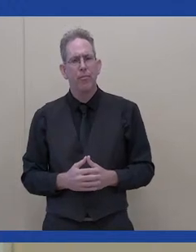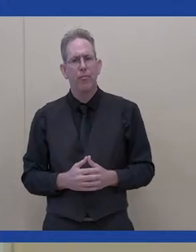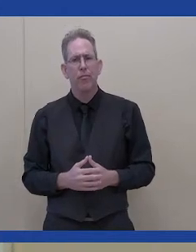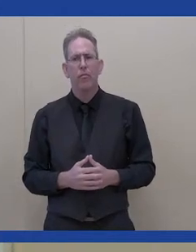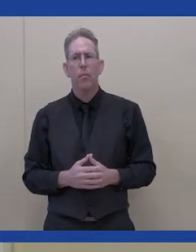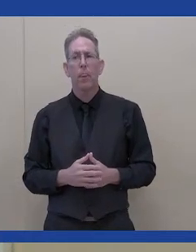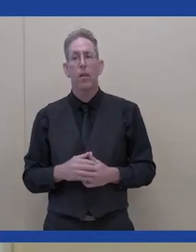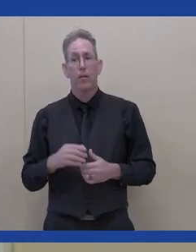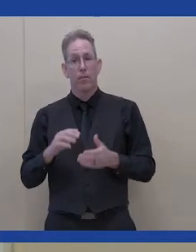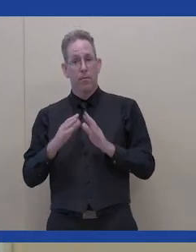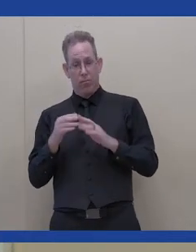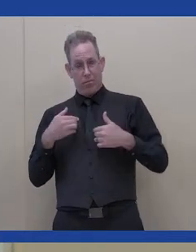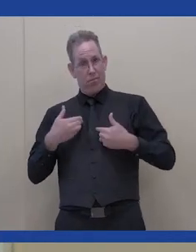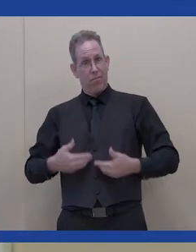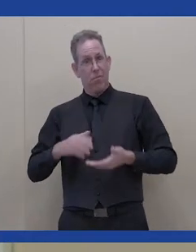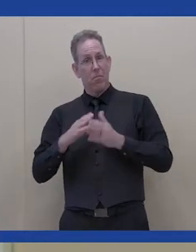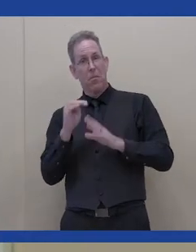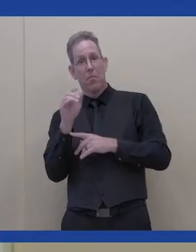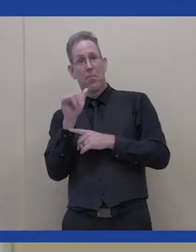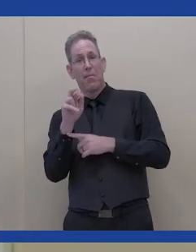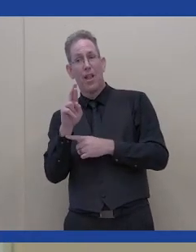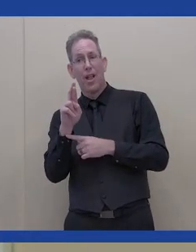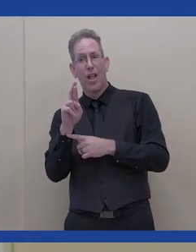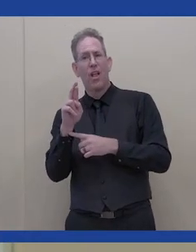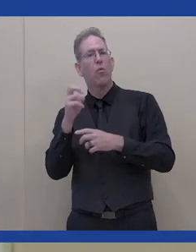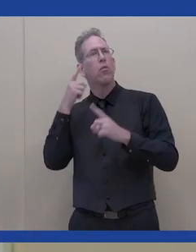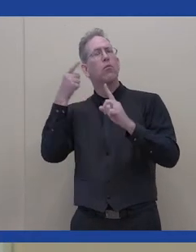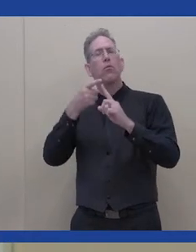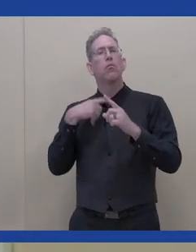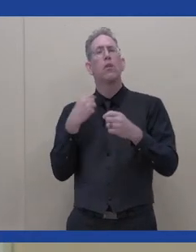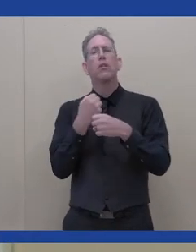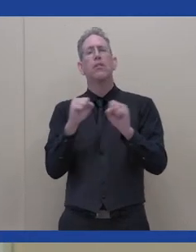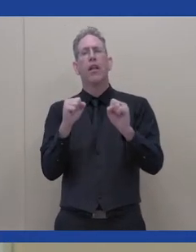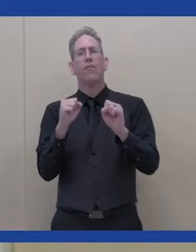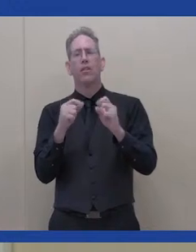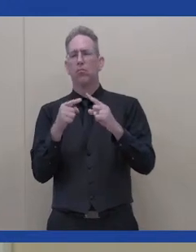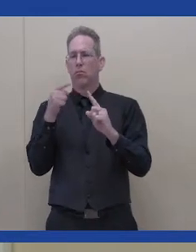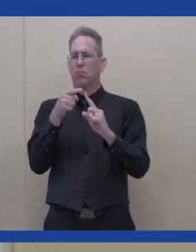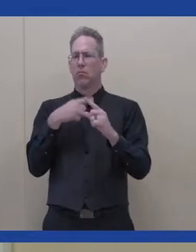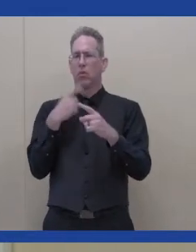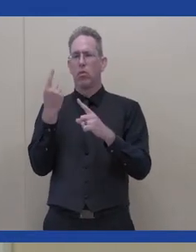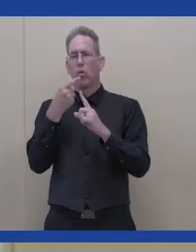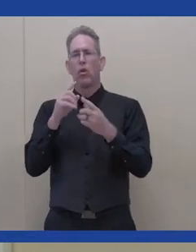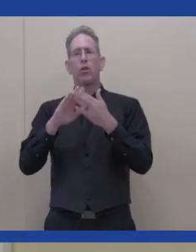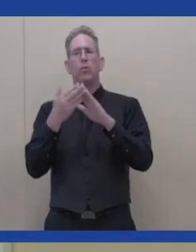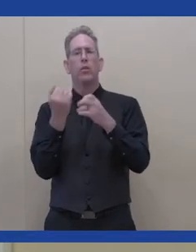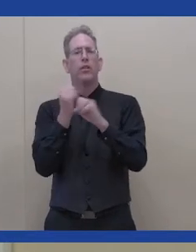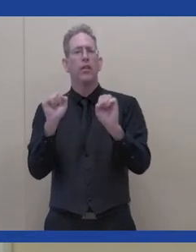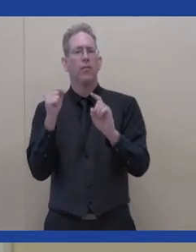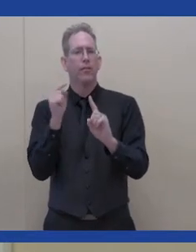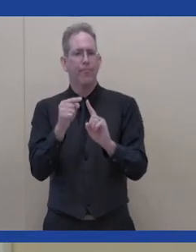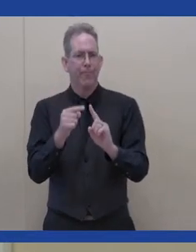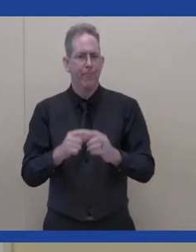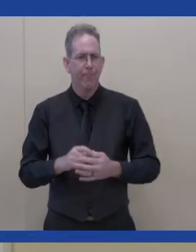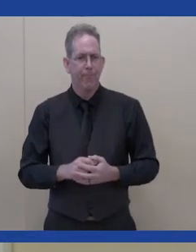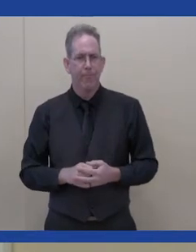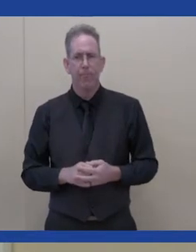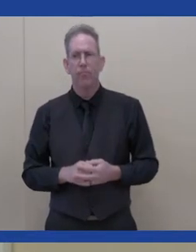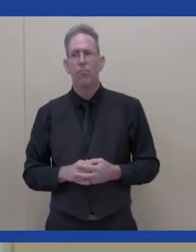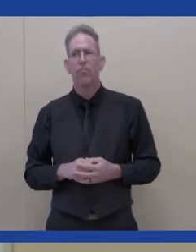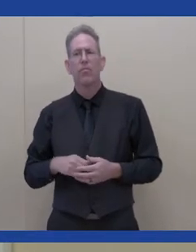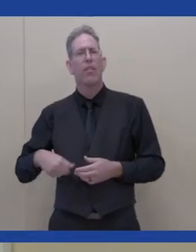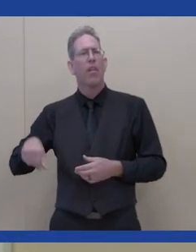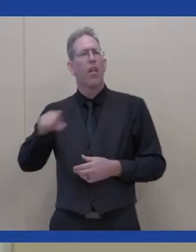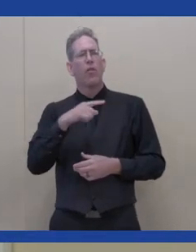top priority, because everyone deserves to feel safe and be safe in our community. And when you call for help, you should